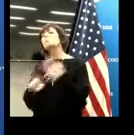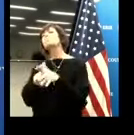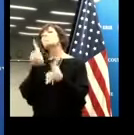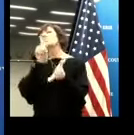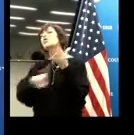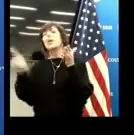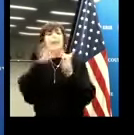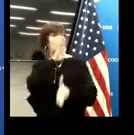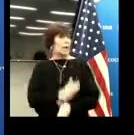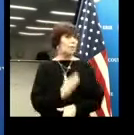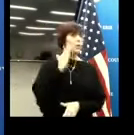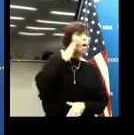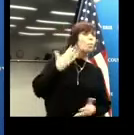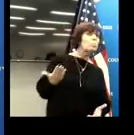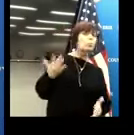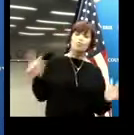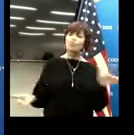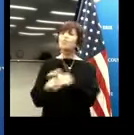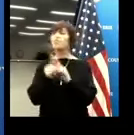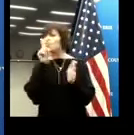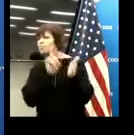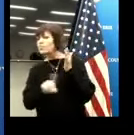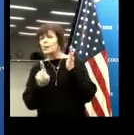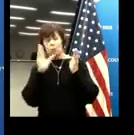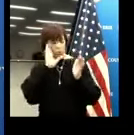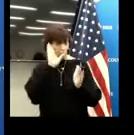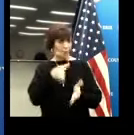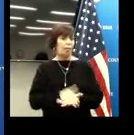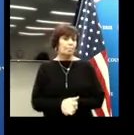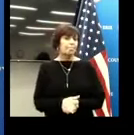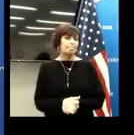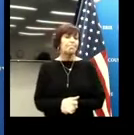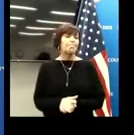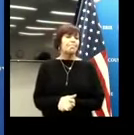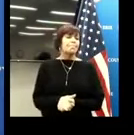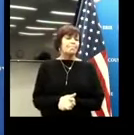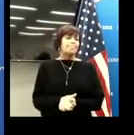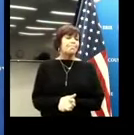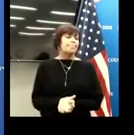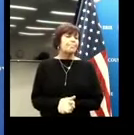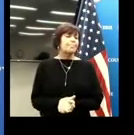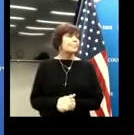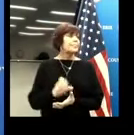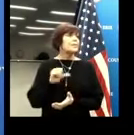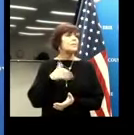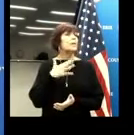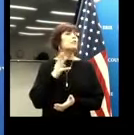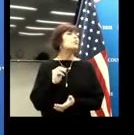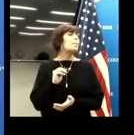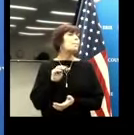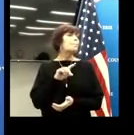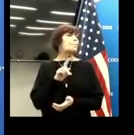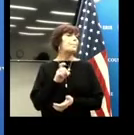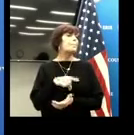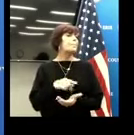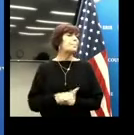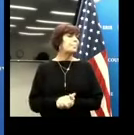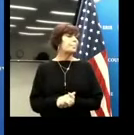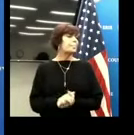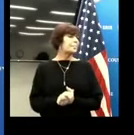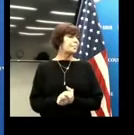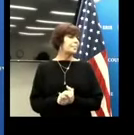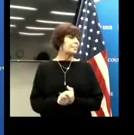You never know when it's going to come, but we're going to do those. Spectrum News, any questions from anyone on Spectrum News?